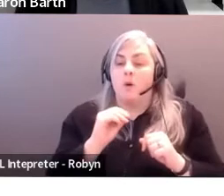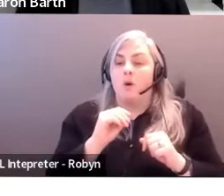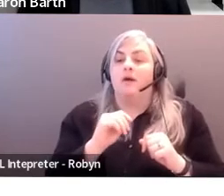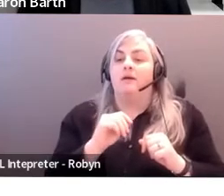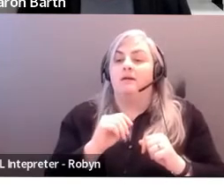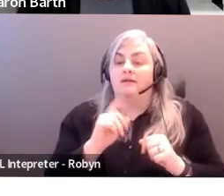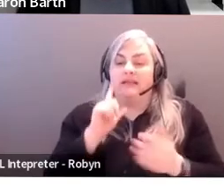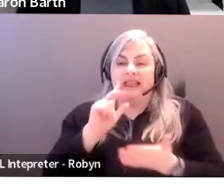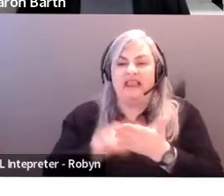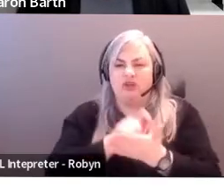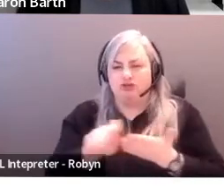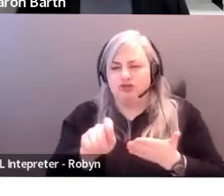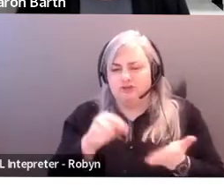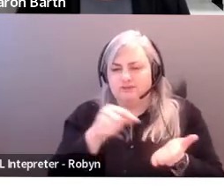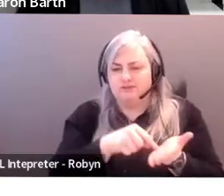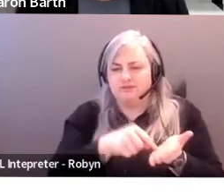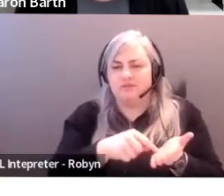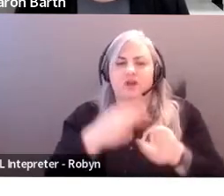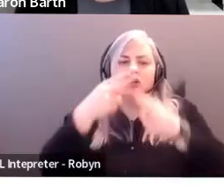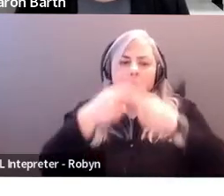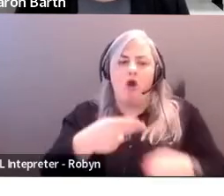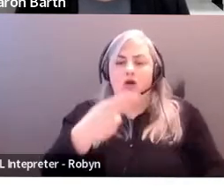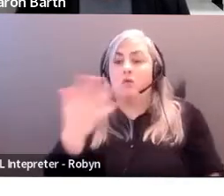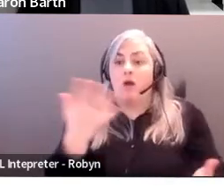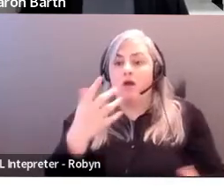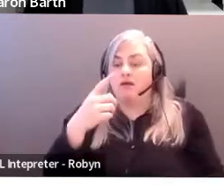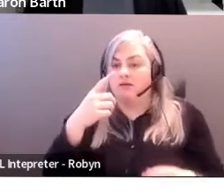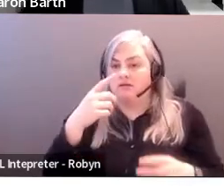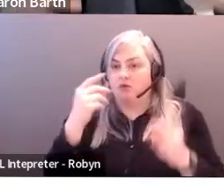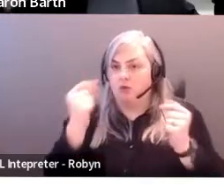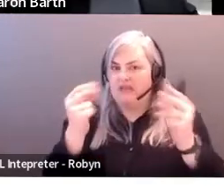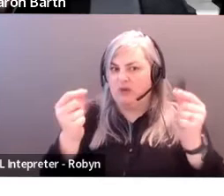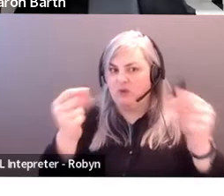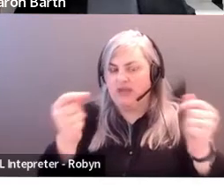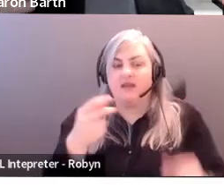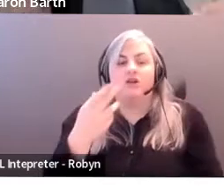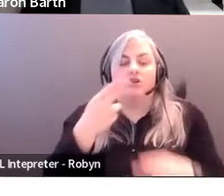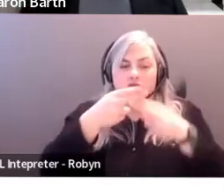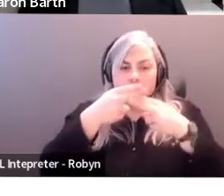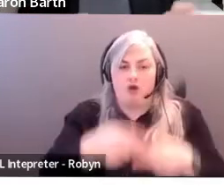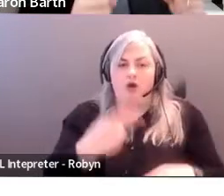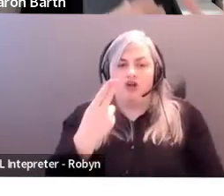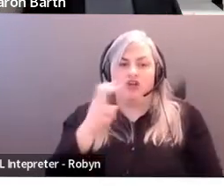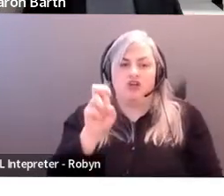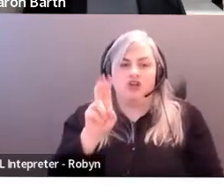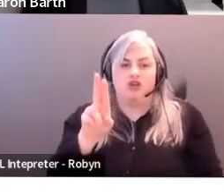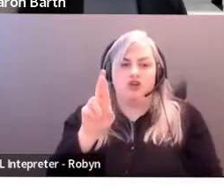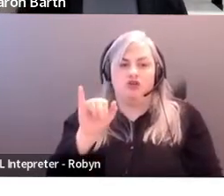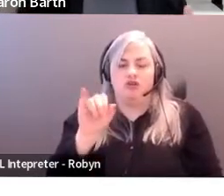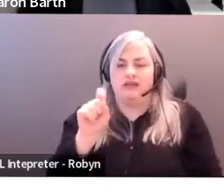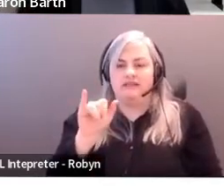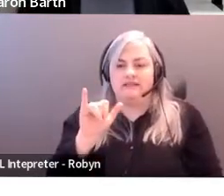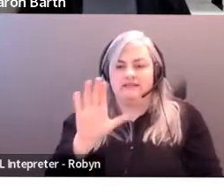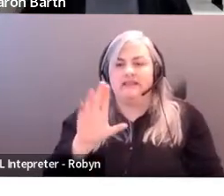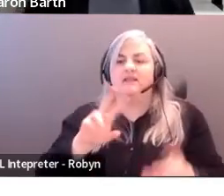the literature, that's called a heuristic. So our brain uses these heuristics, which are rules of thumb